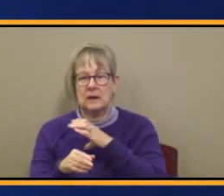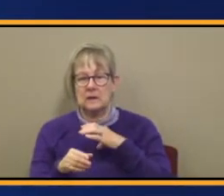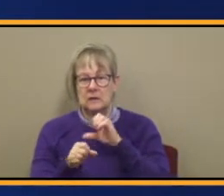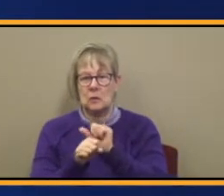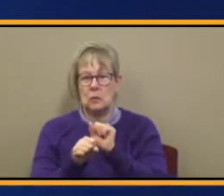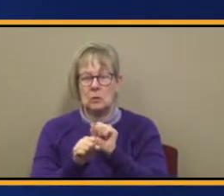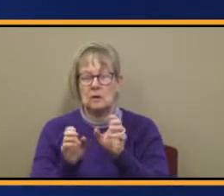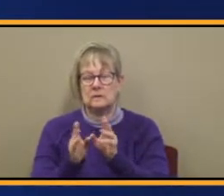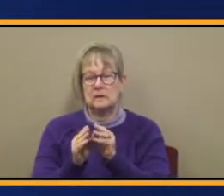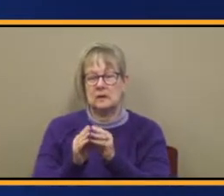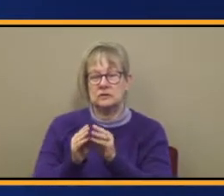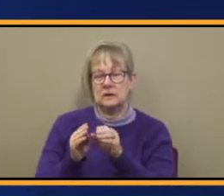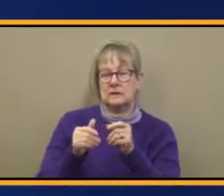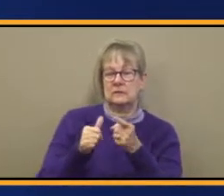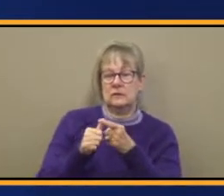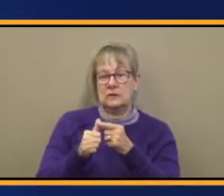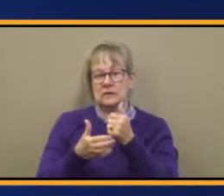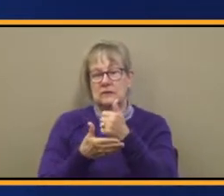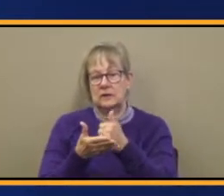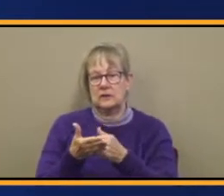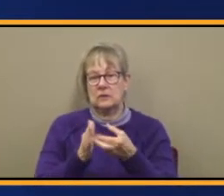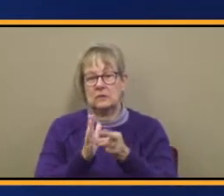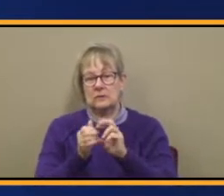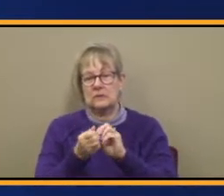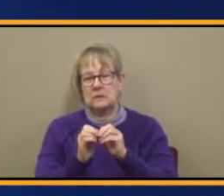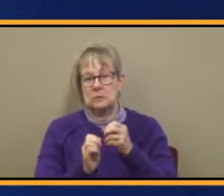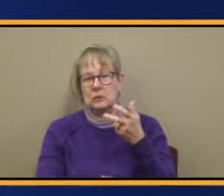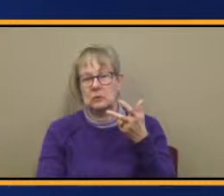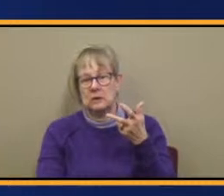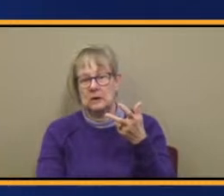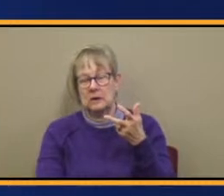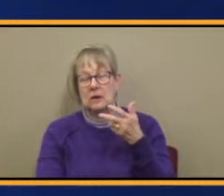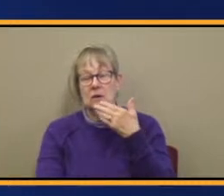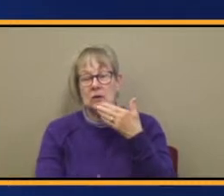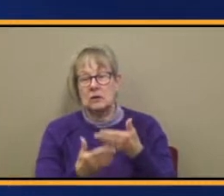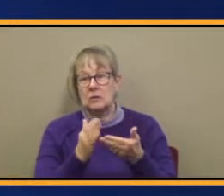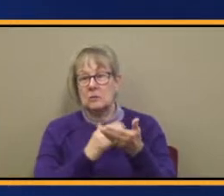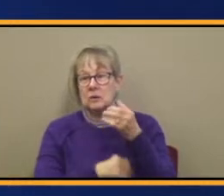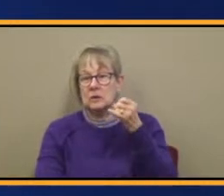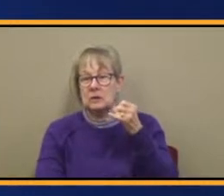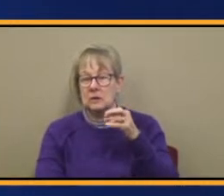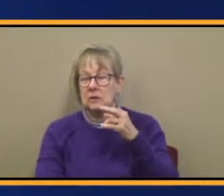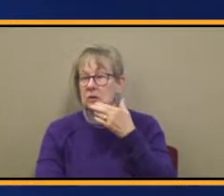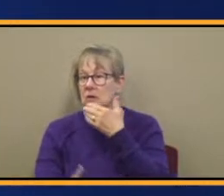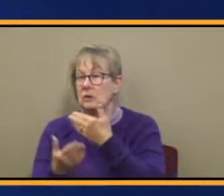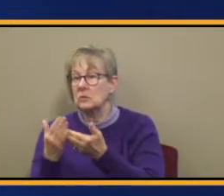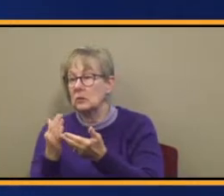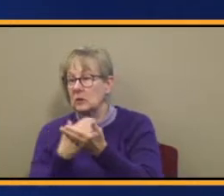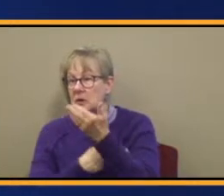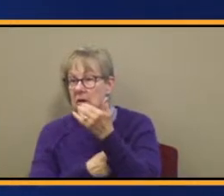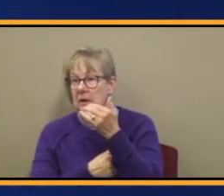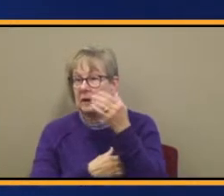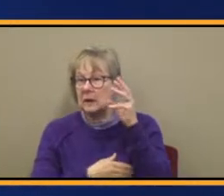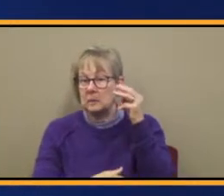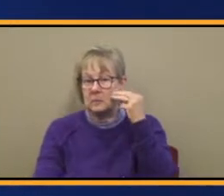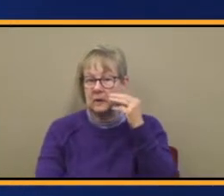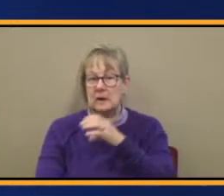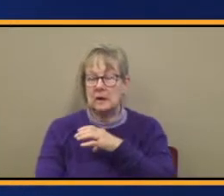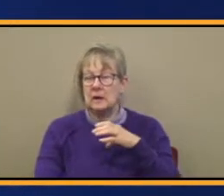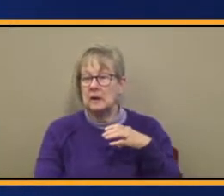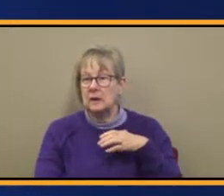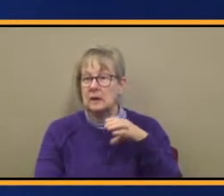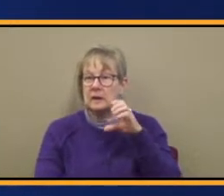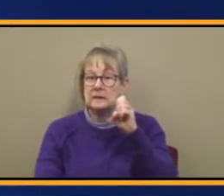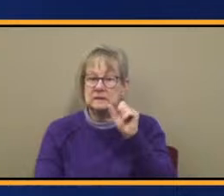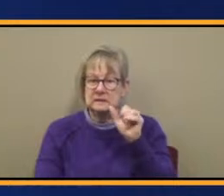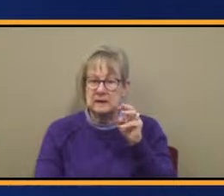We begin agenda review with item number 3. Good morning, sir. Good morning, Mayor and Council. Sam Rodriguez, Director of the